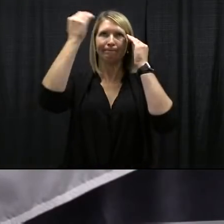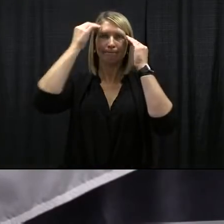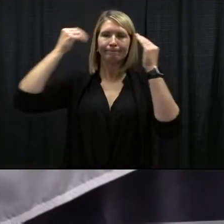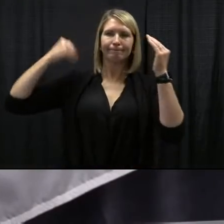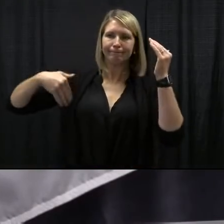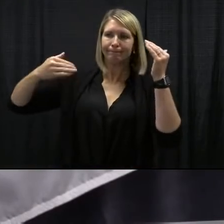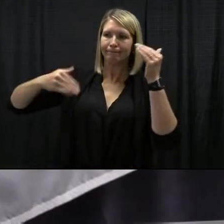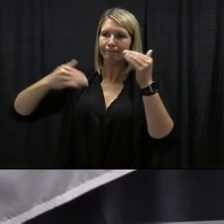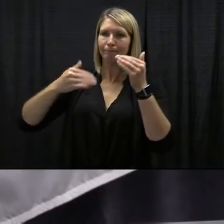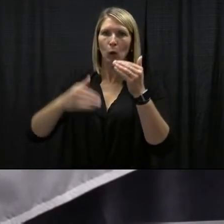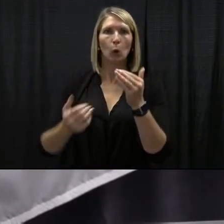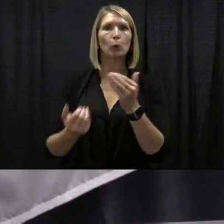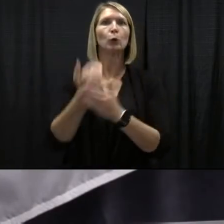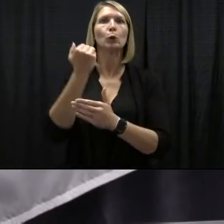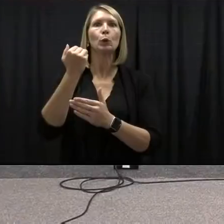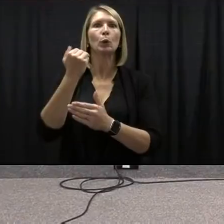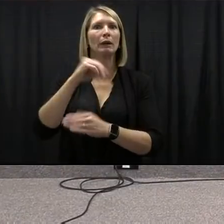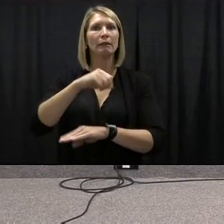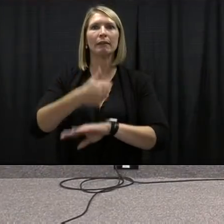along the way.